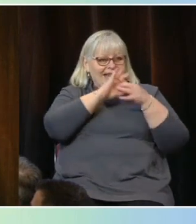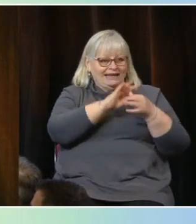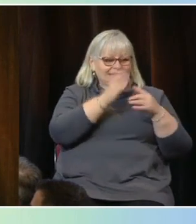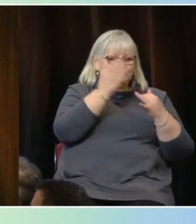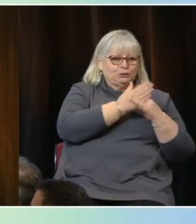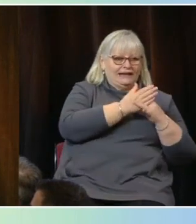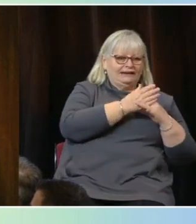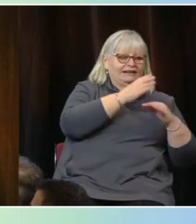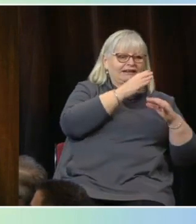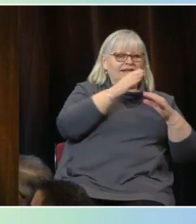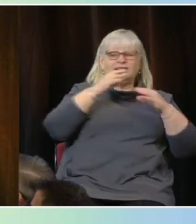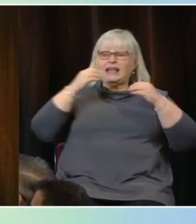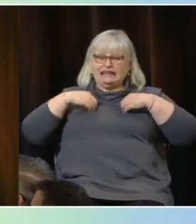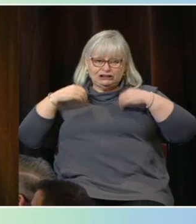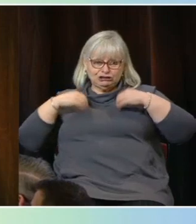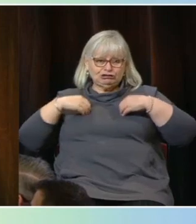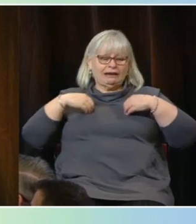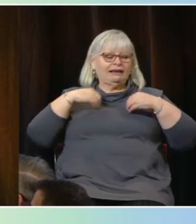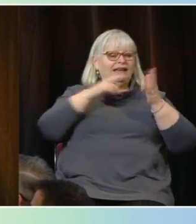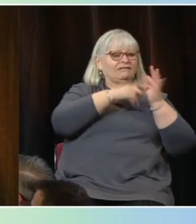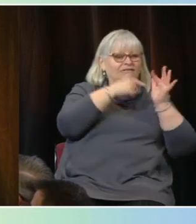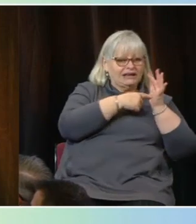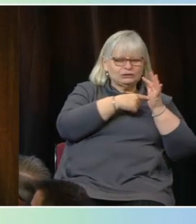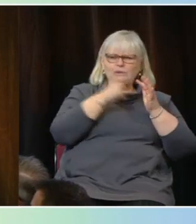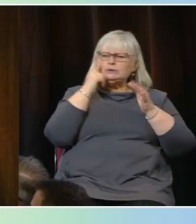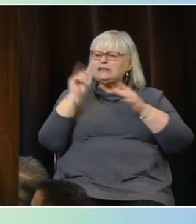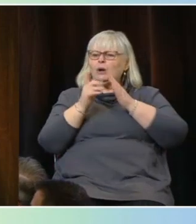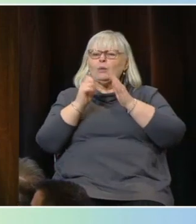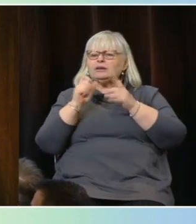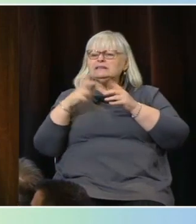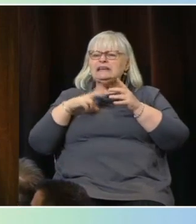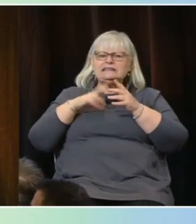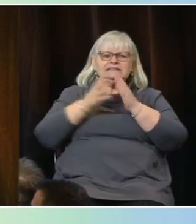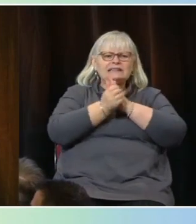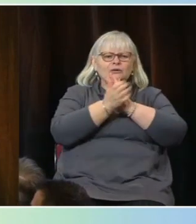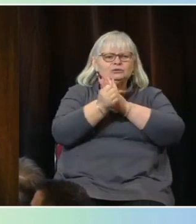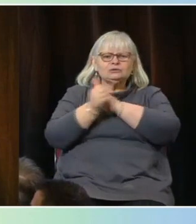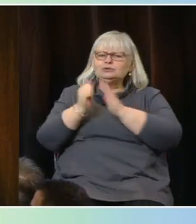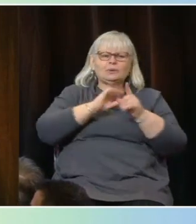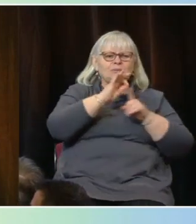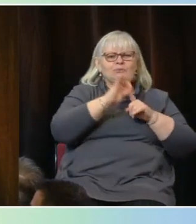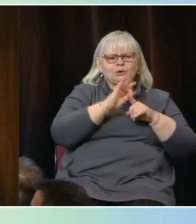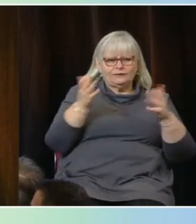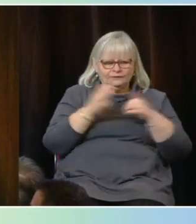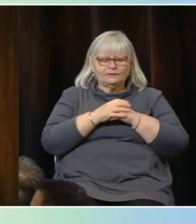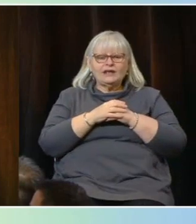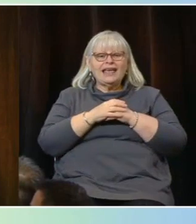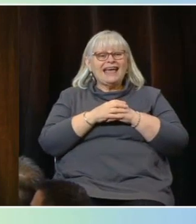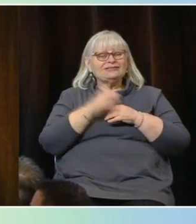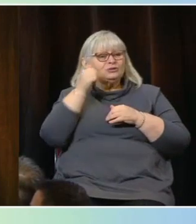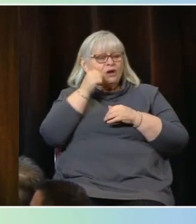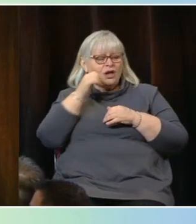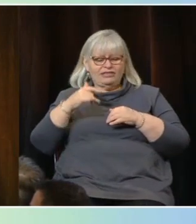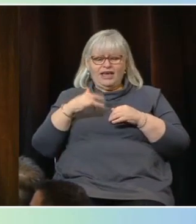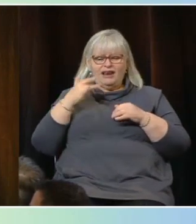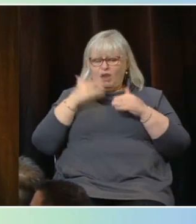higher education to build feedback loops on the skills that are needed as Jobs evolve acknowledging that education is a lifelong Endeavor for example